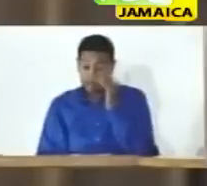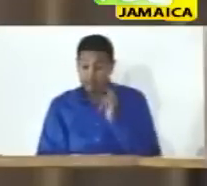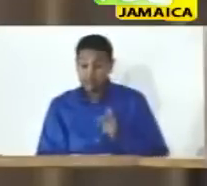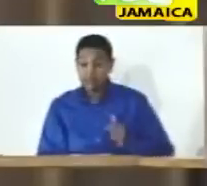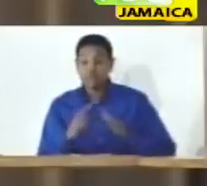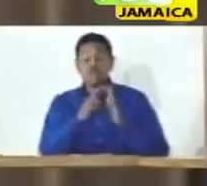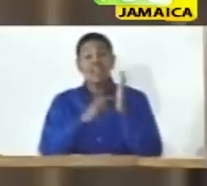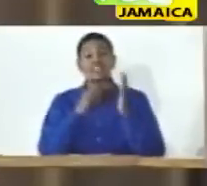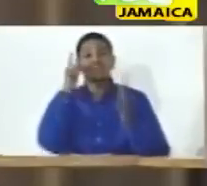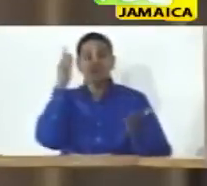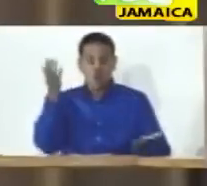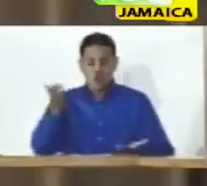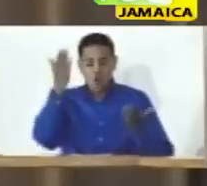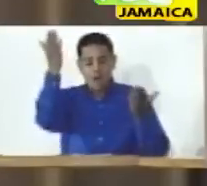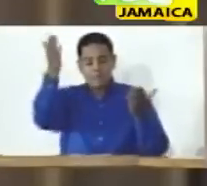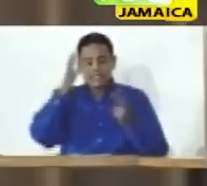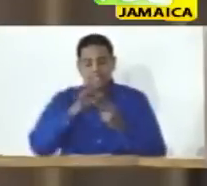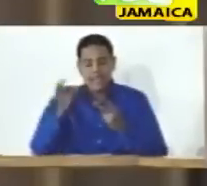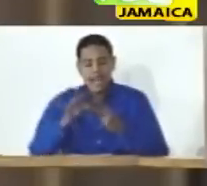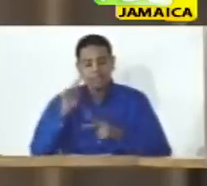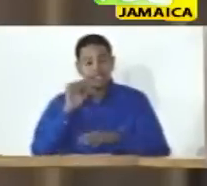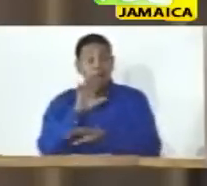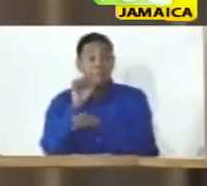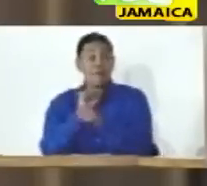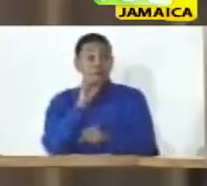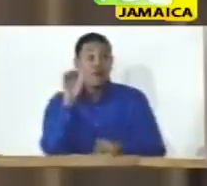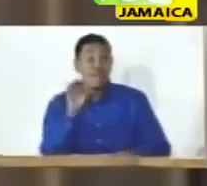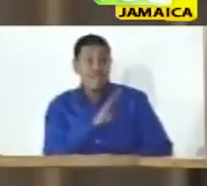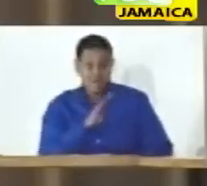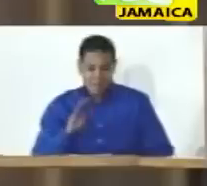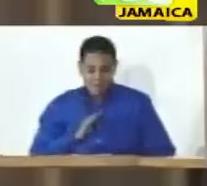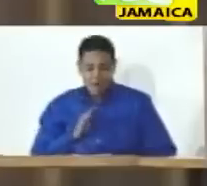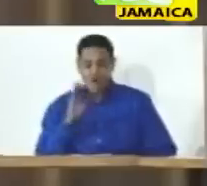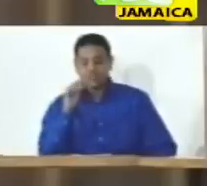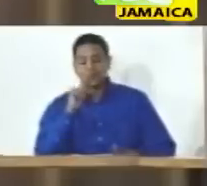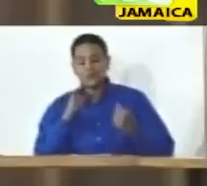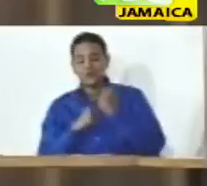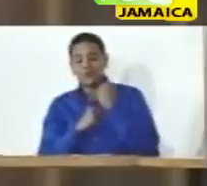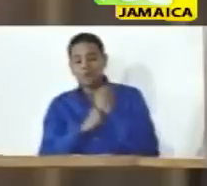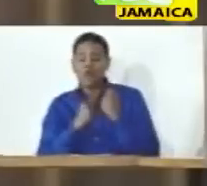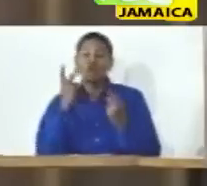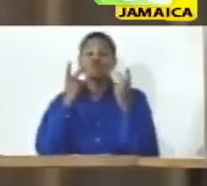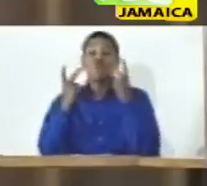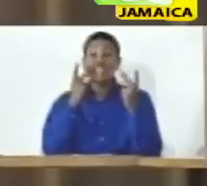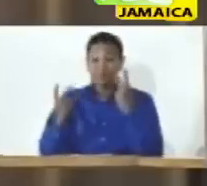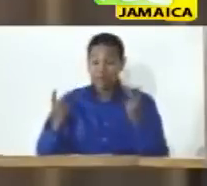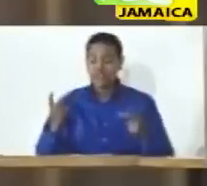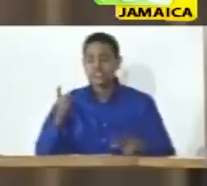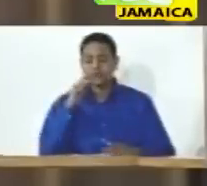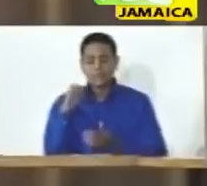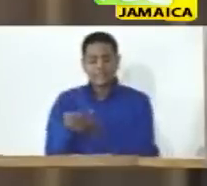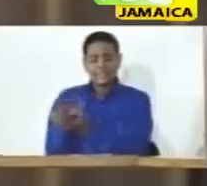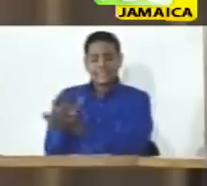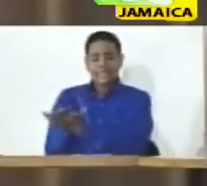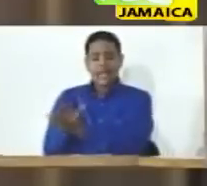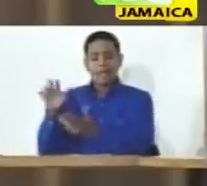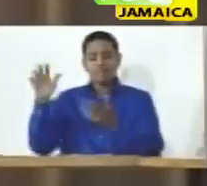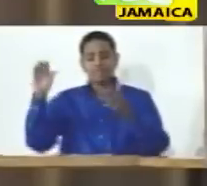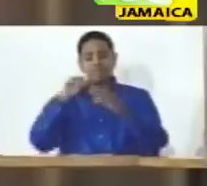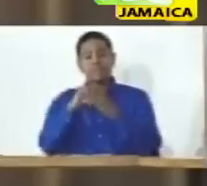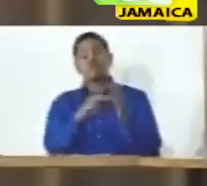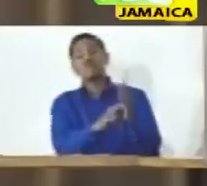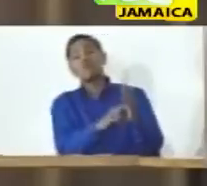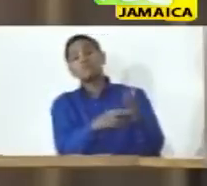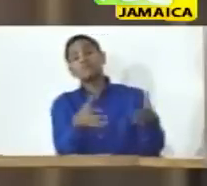for the nomination, selection, and appointment of boards in support of transparency were tabled in the Houses